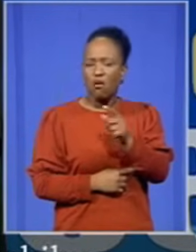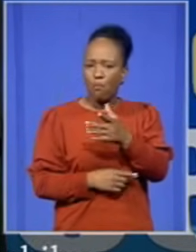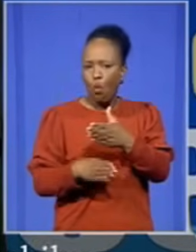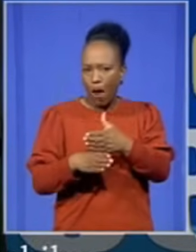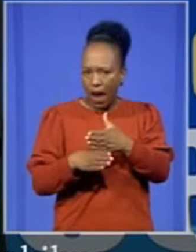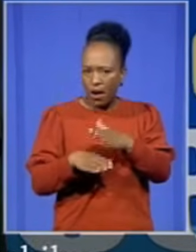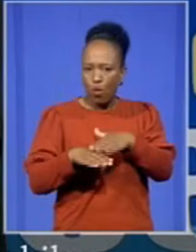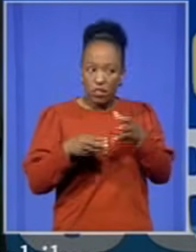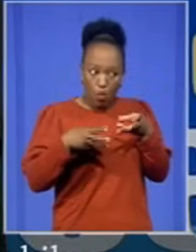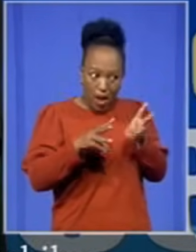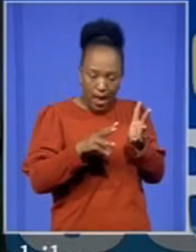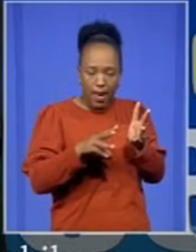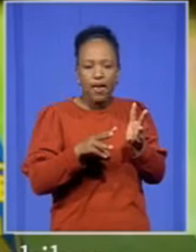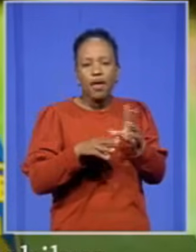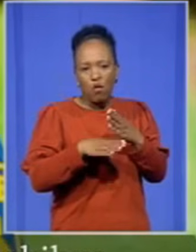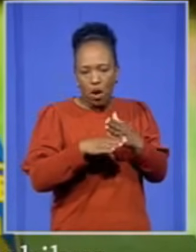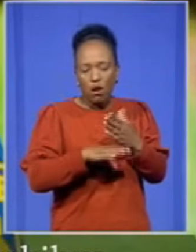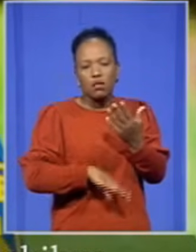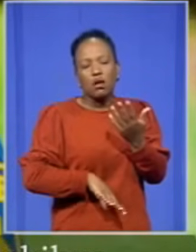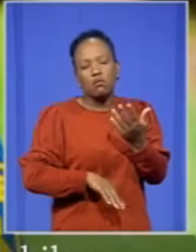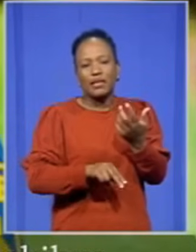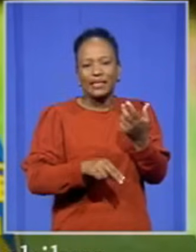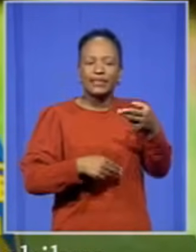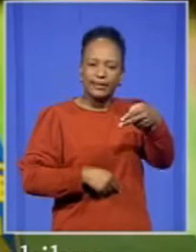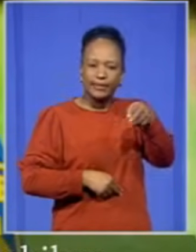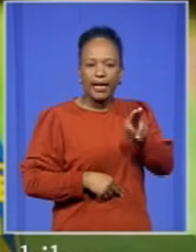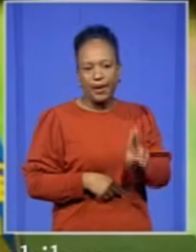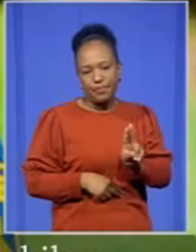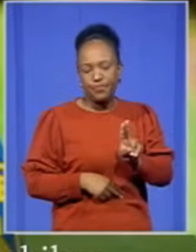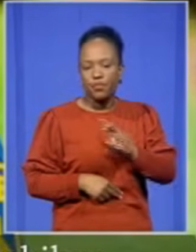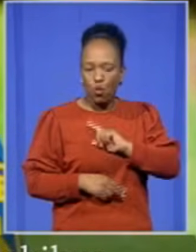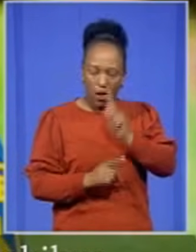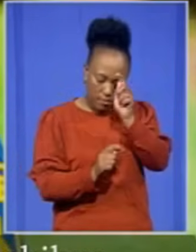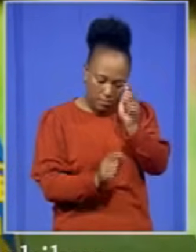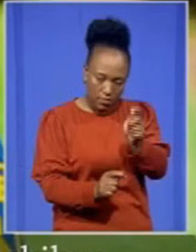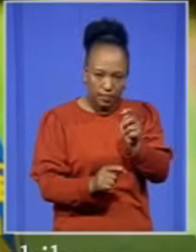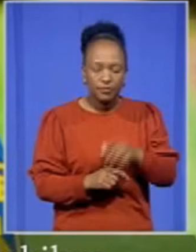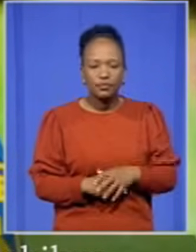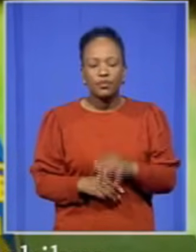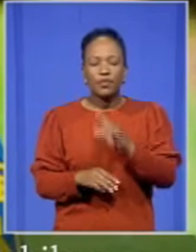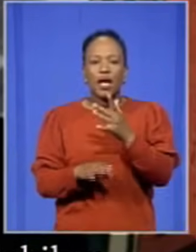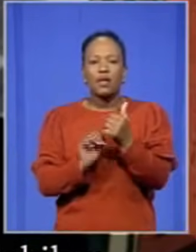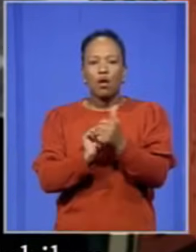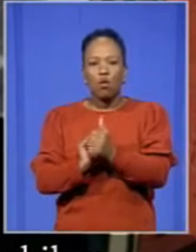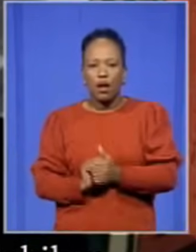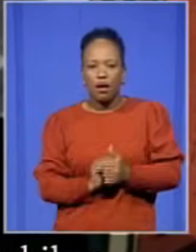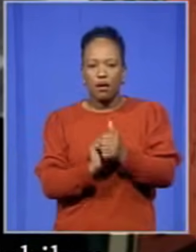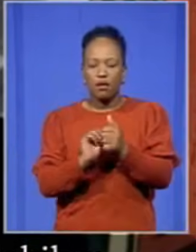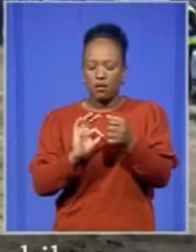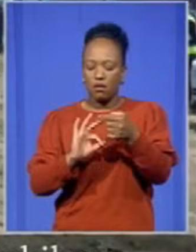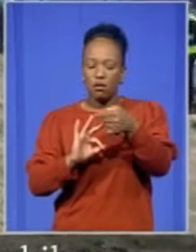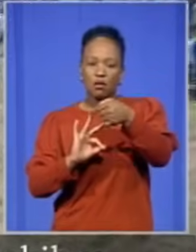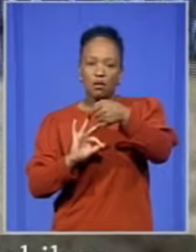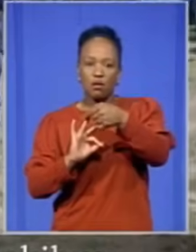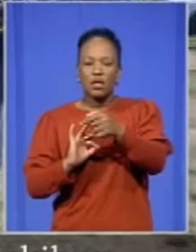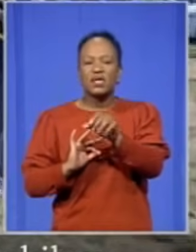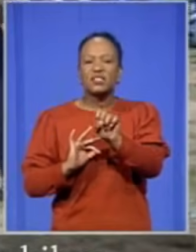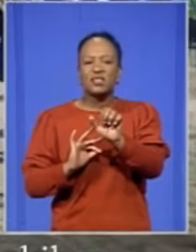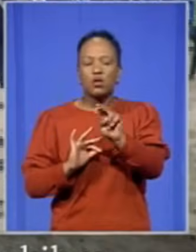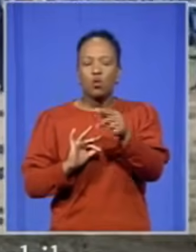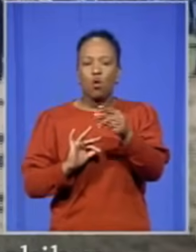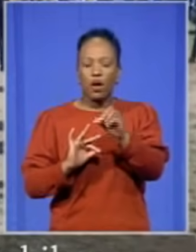passed on, hence the honor. Badiri mmogo ka ena Constable Boipelo Senoge le Cebekhulu Linda ba fitlhilwe ka